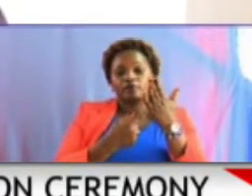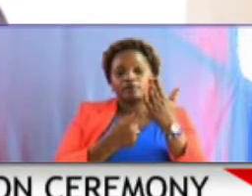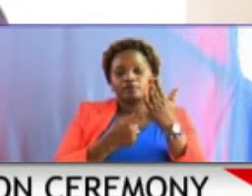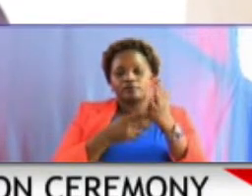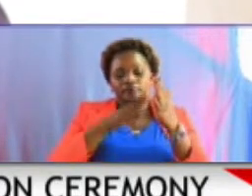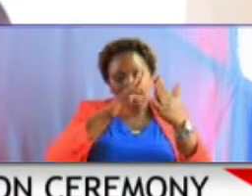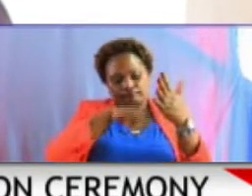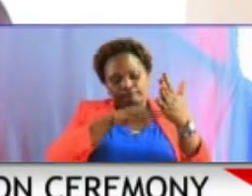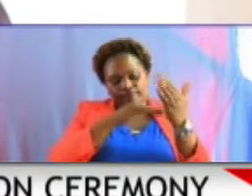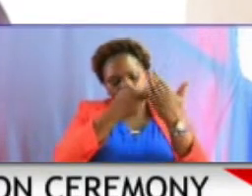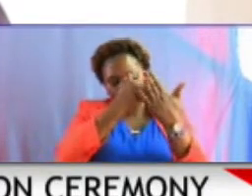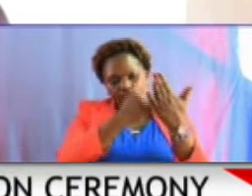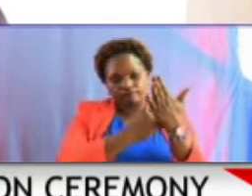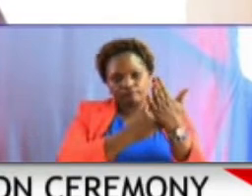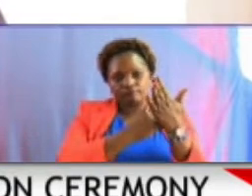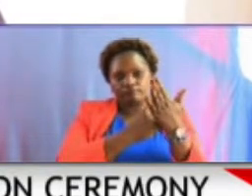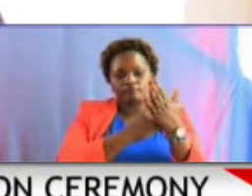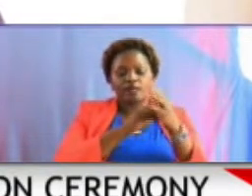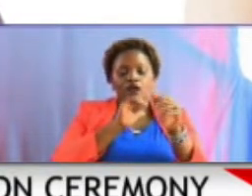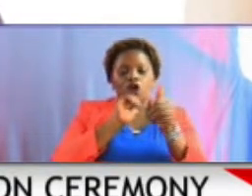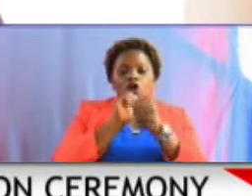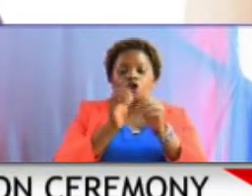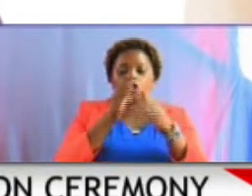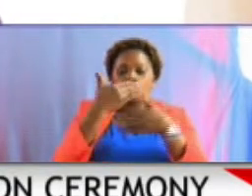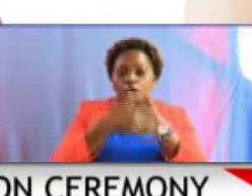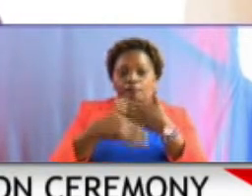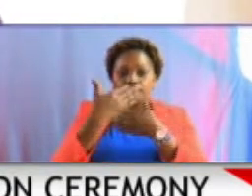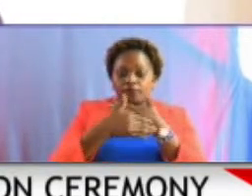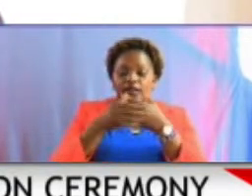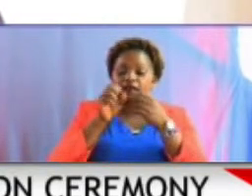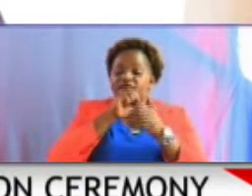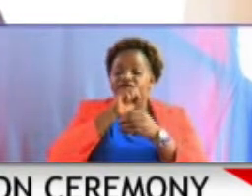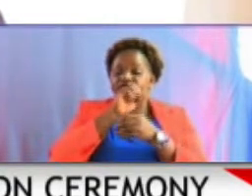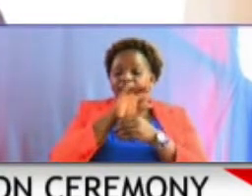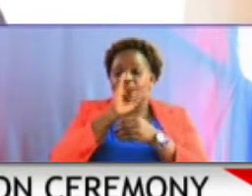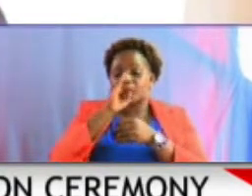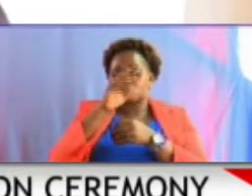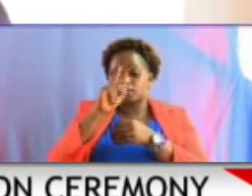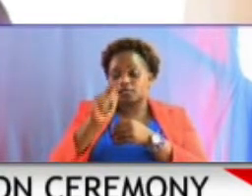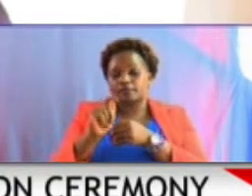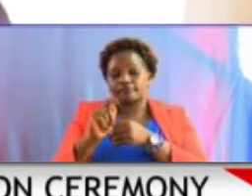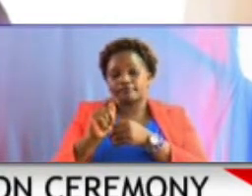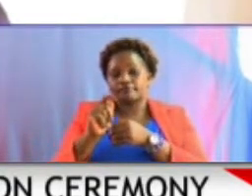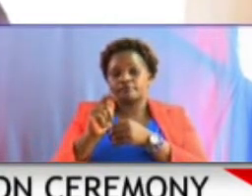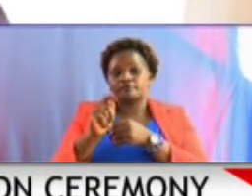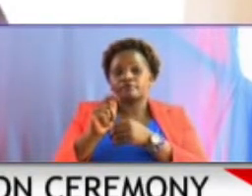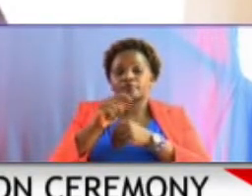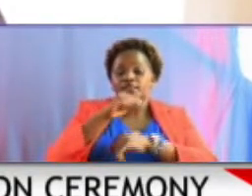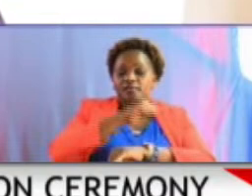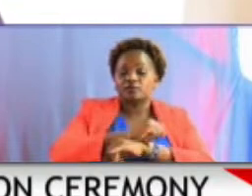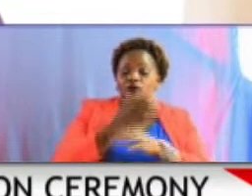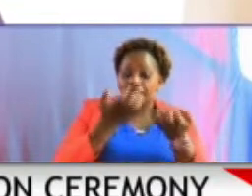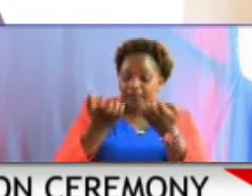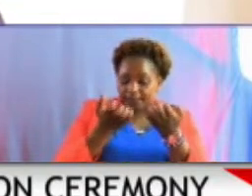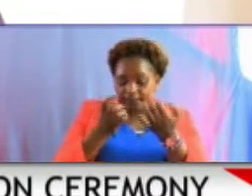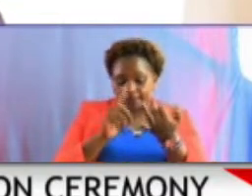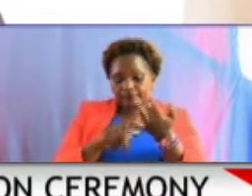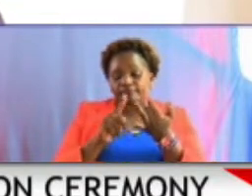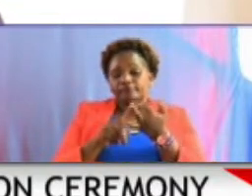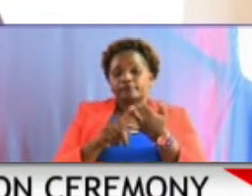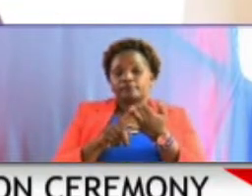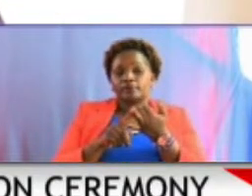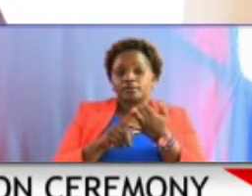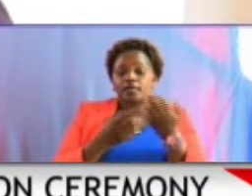order: School of Computing and Information Technology, School of Business